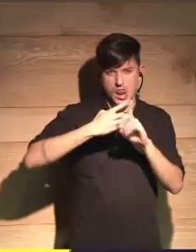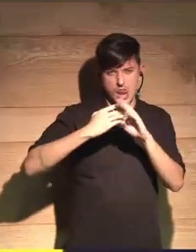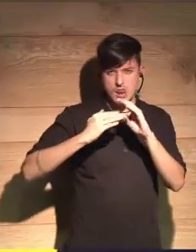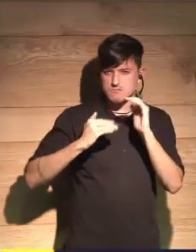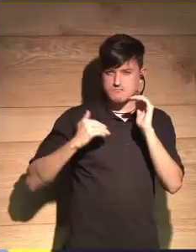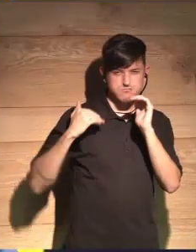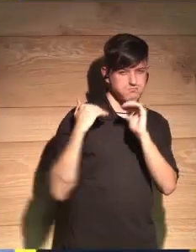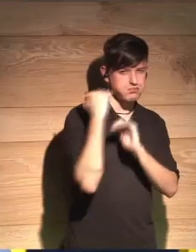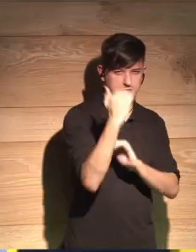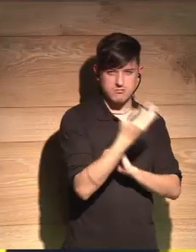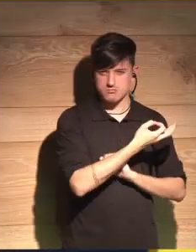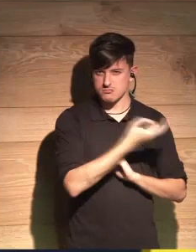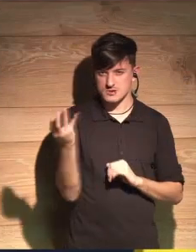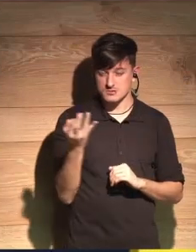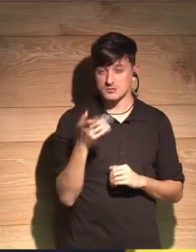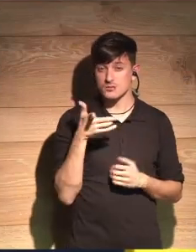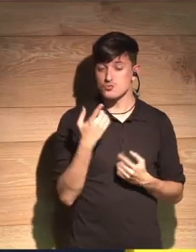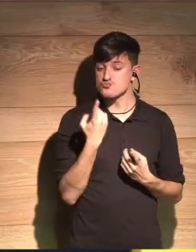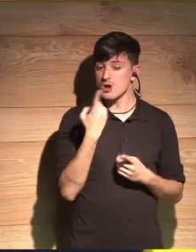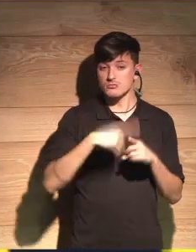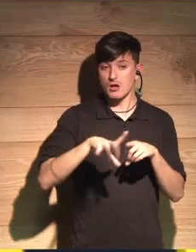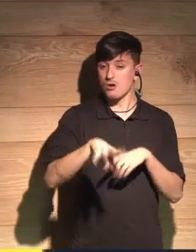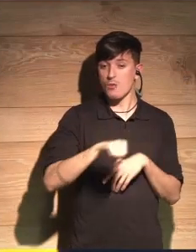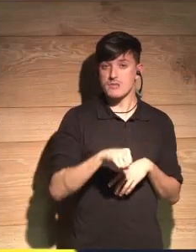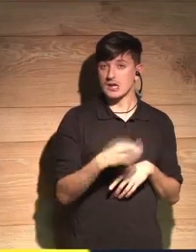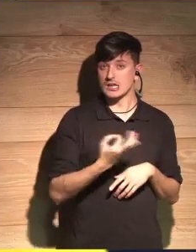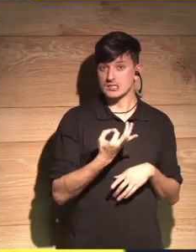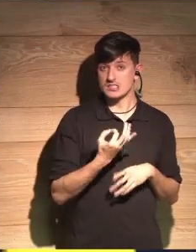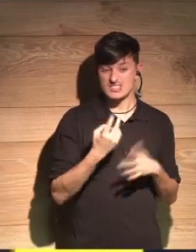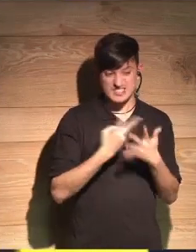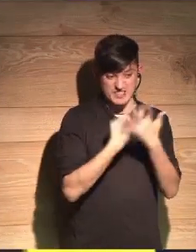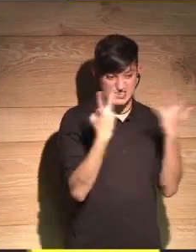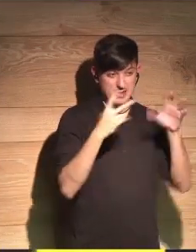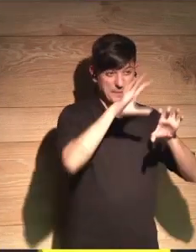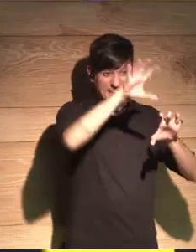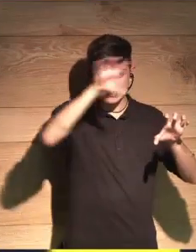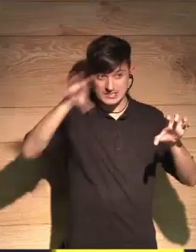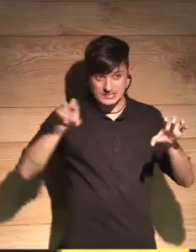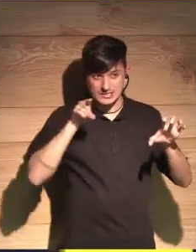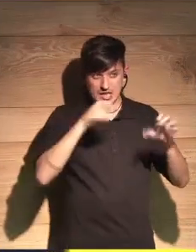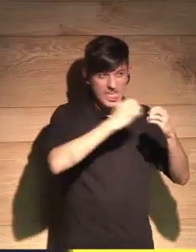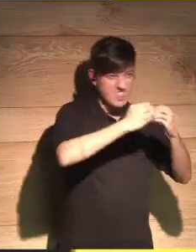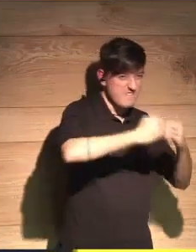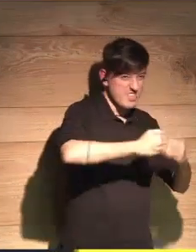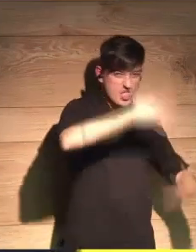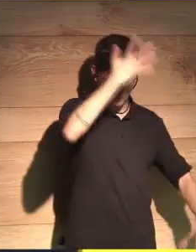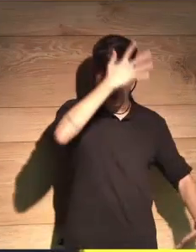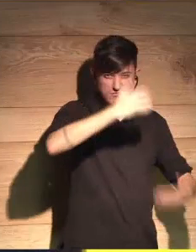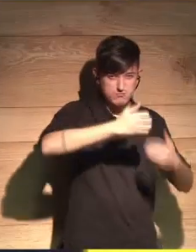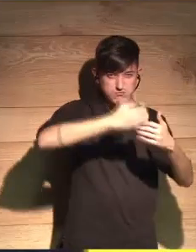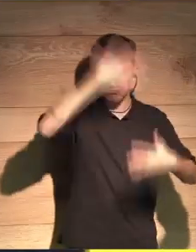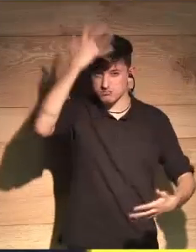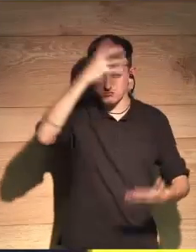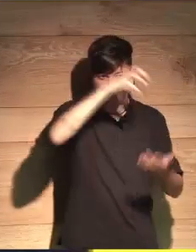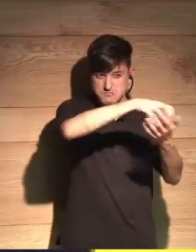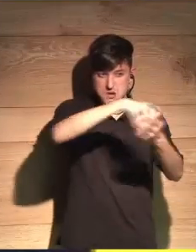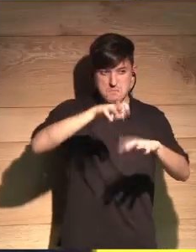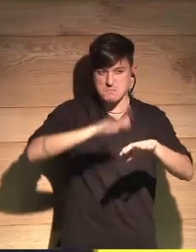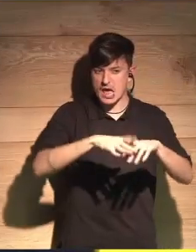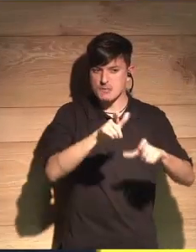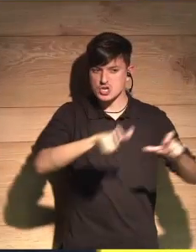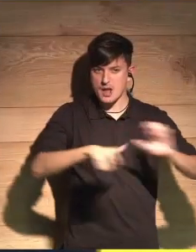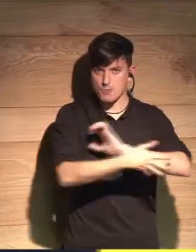level. And one of the things he bought in 17 countries were these buildings, big